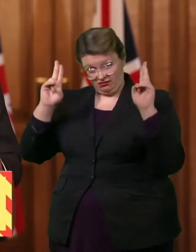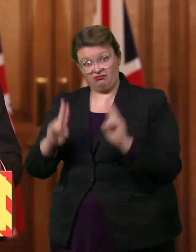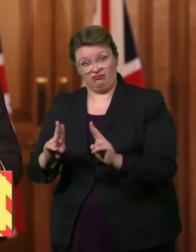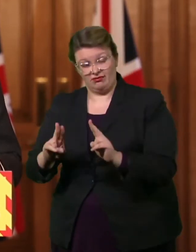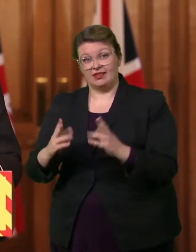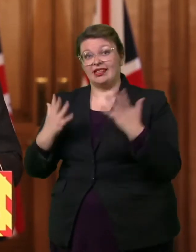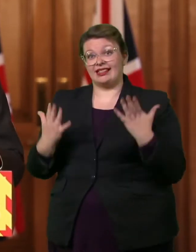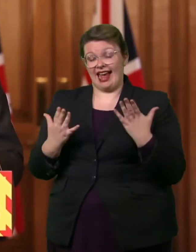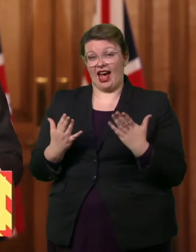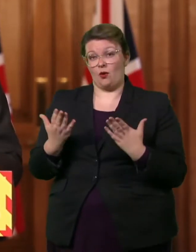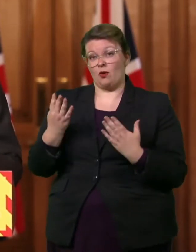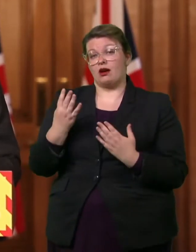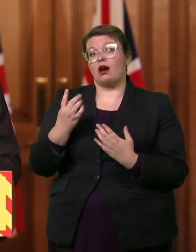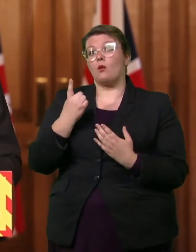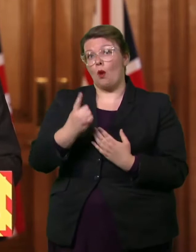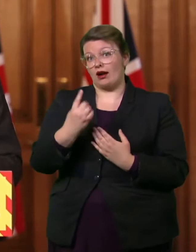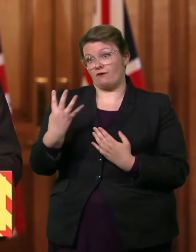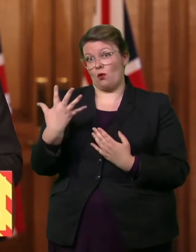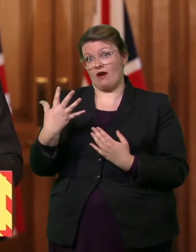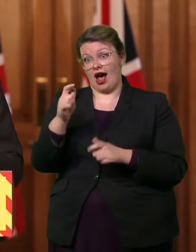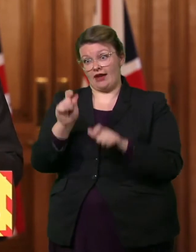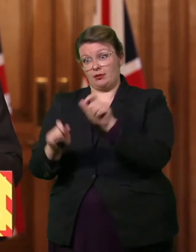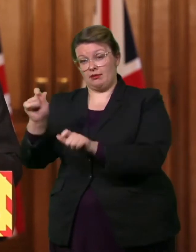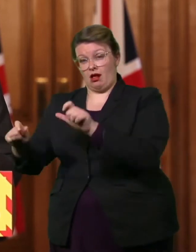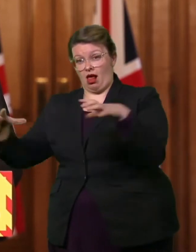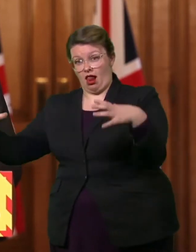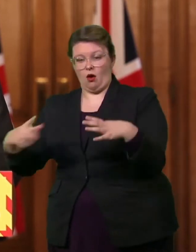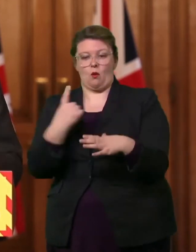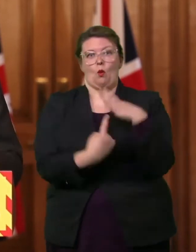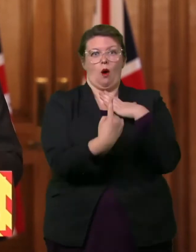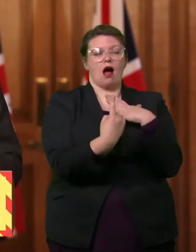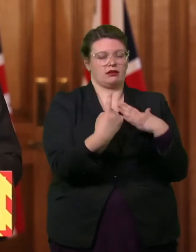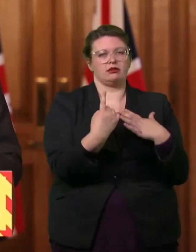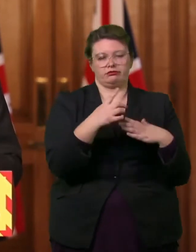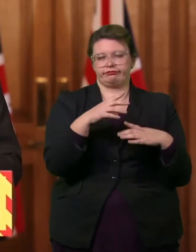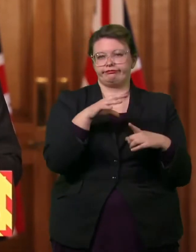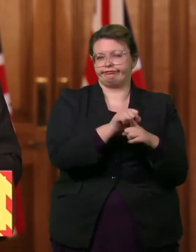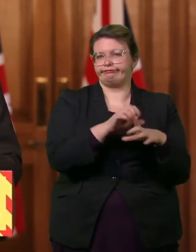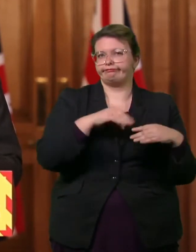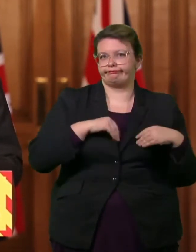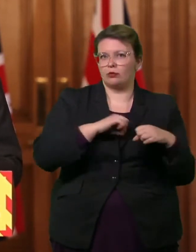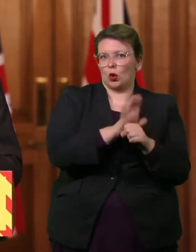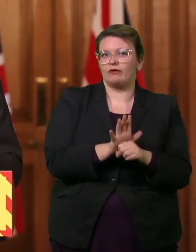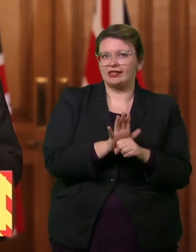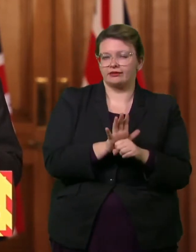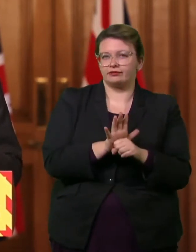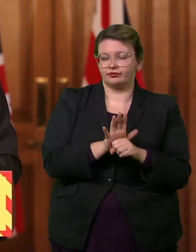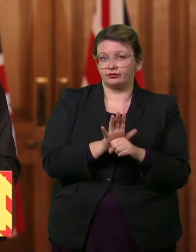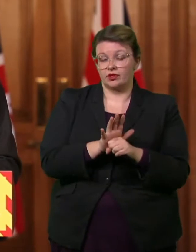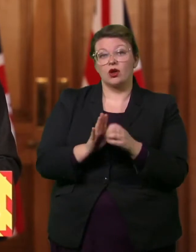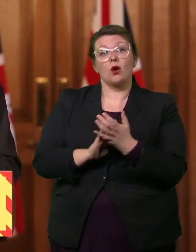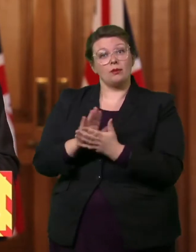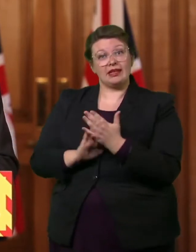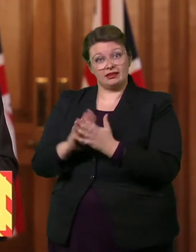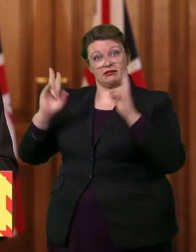decline is continuing, but actually the pace of it is slowing. The rate